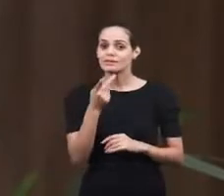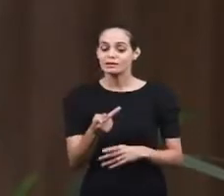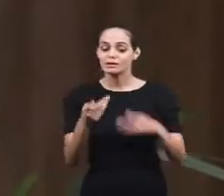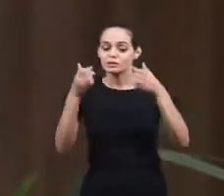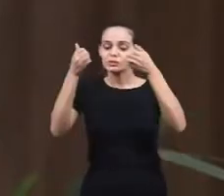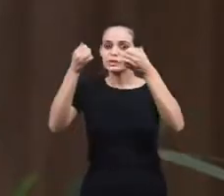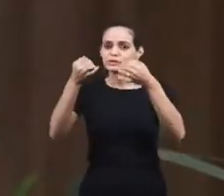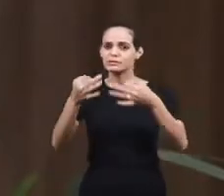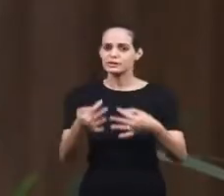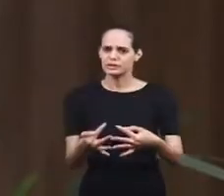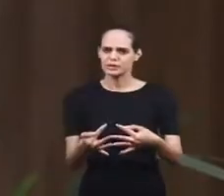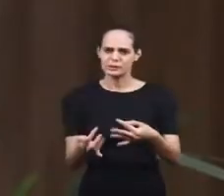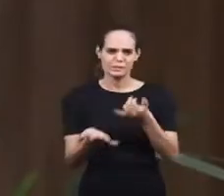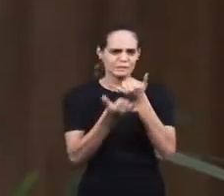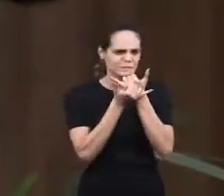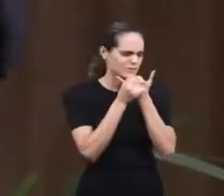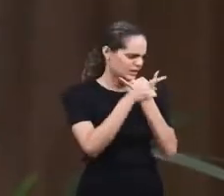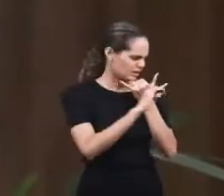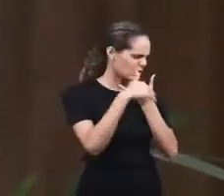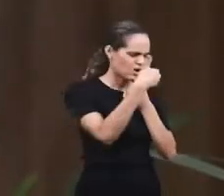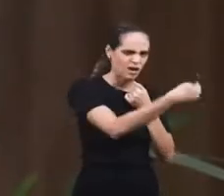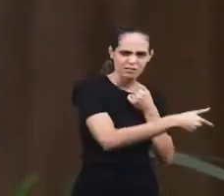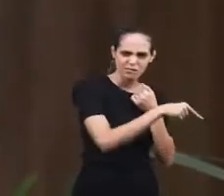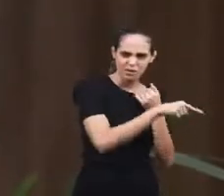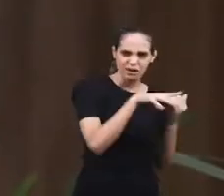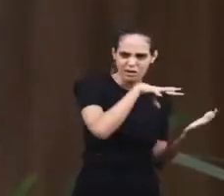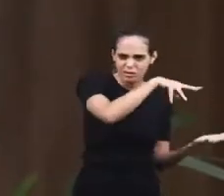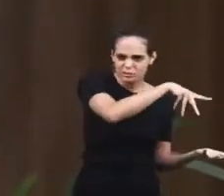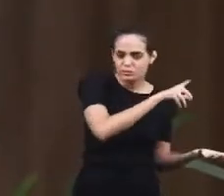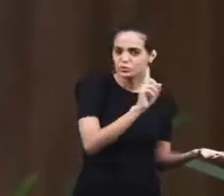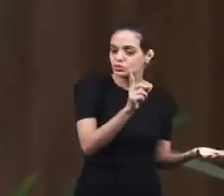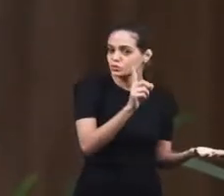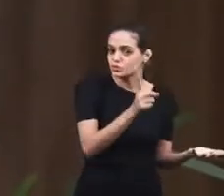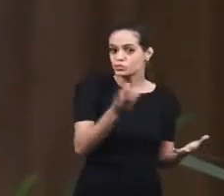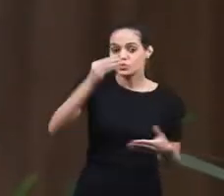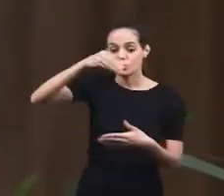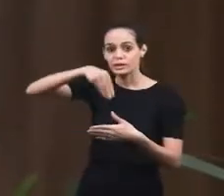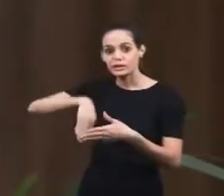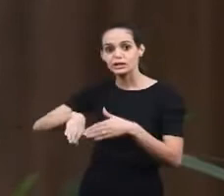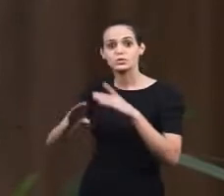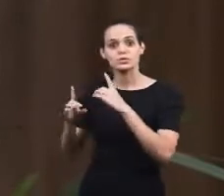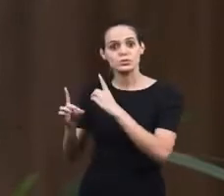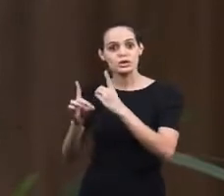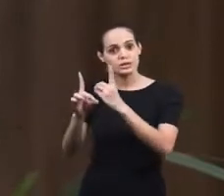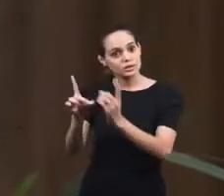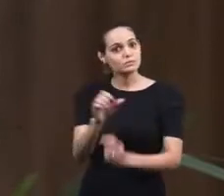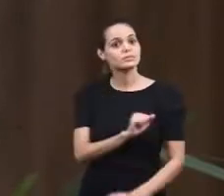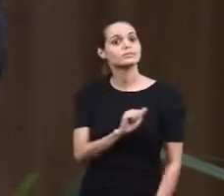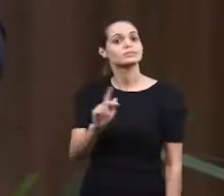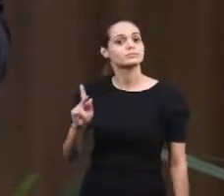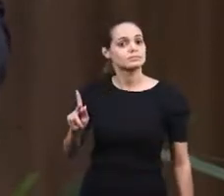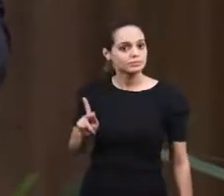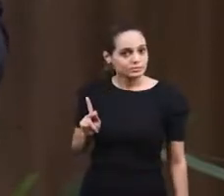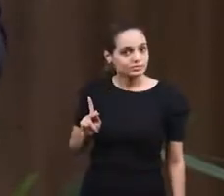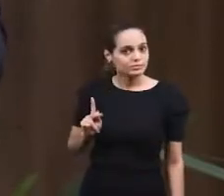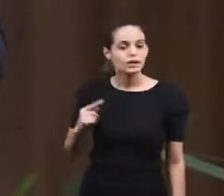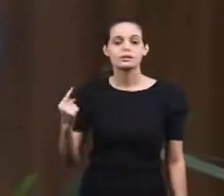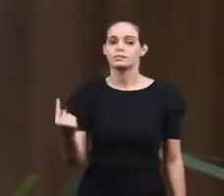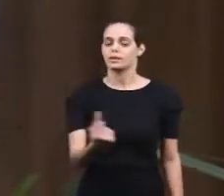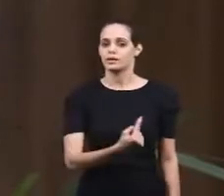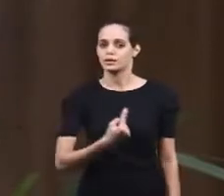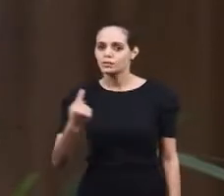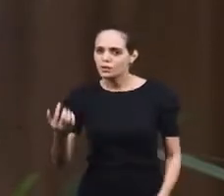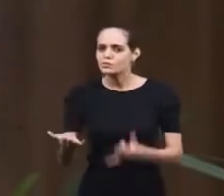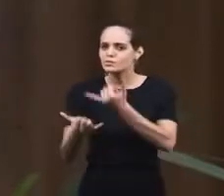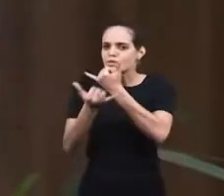Jesus spoke of forgiveness, not of forgiving on the outside, but within the apostolic college,